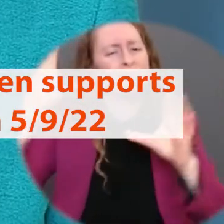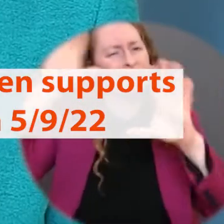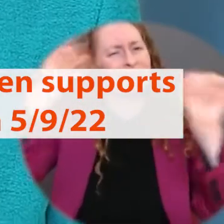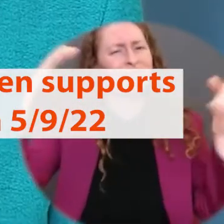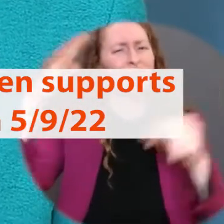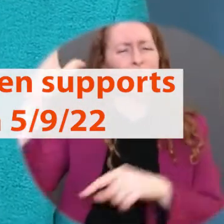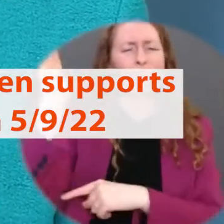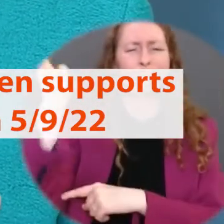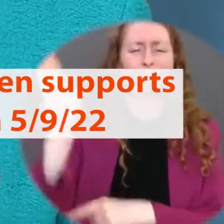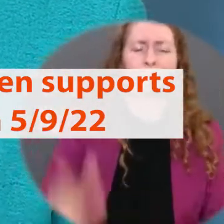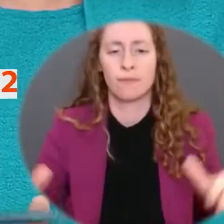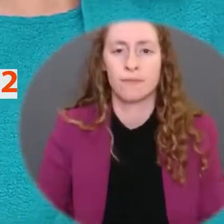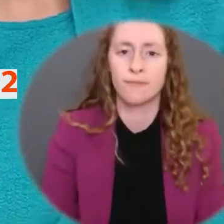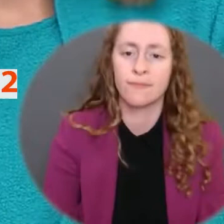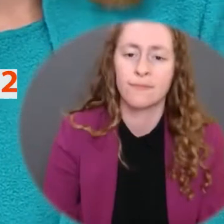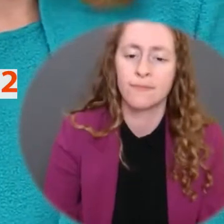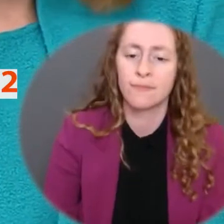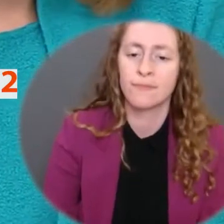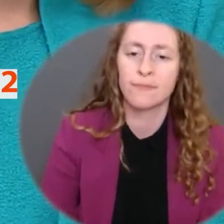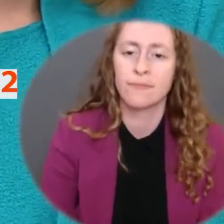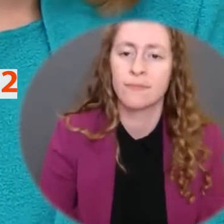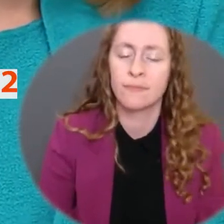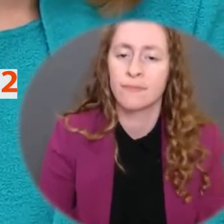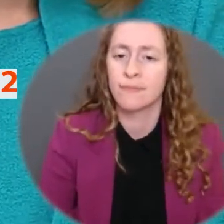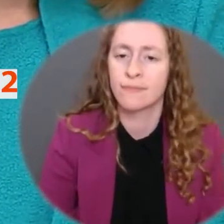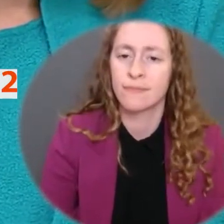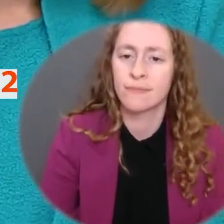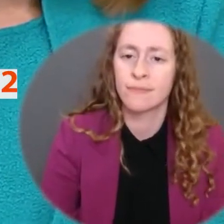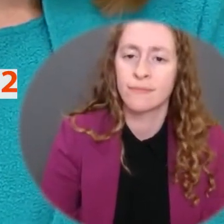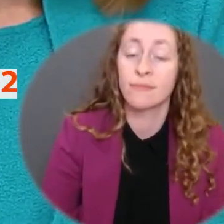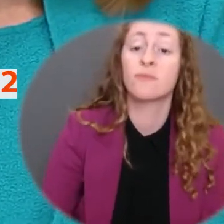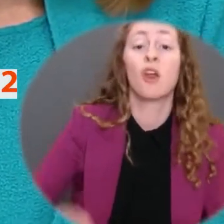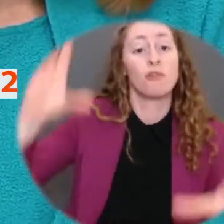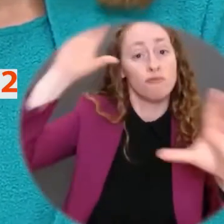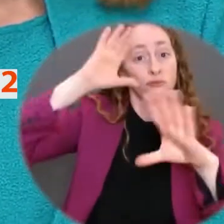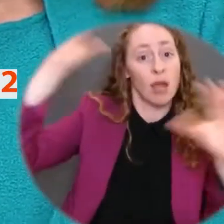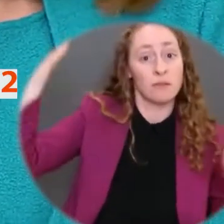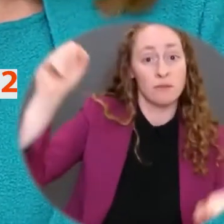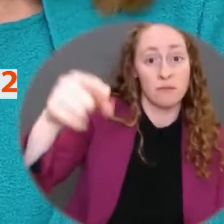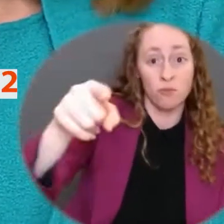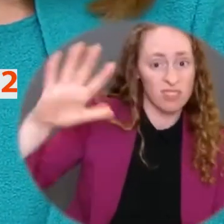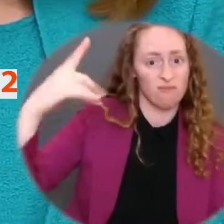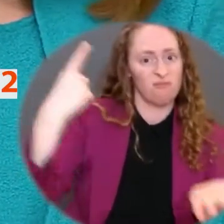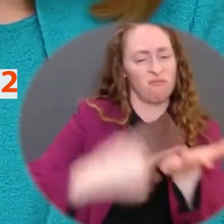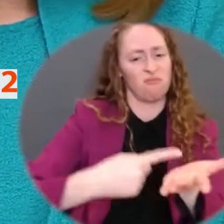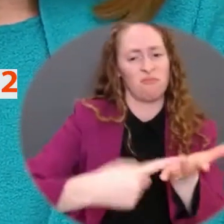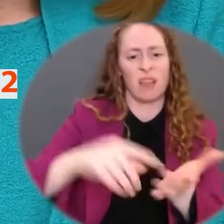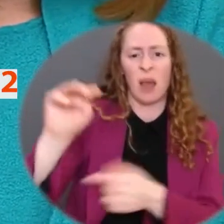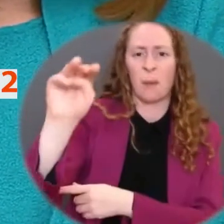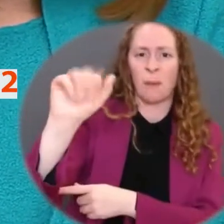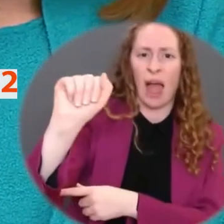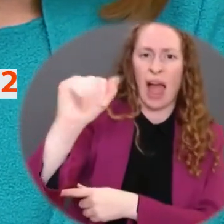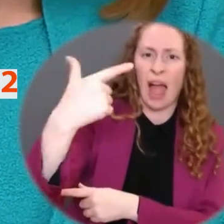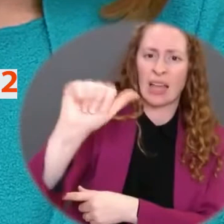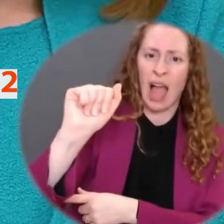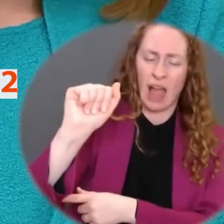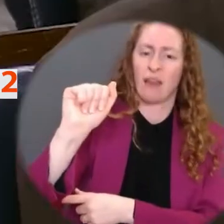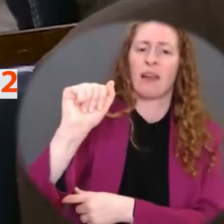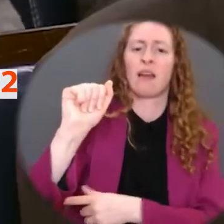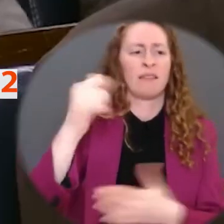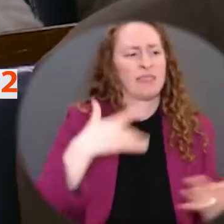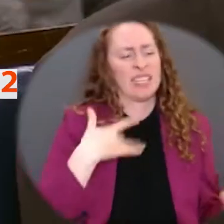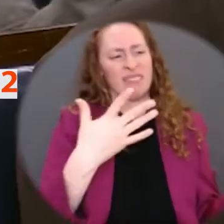spoken to this a number of times. Go ahead. The president and you have talked about the MAGA crowd or the ultra-MAGA. How does that jibe with